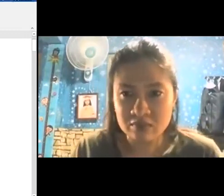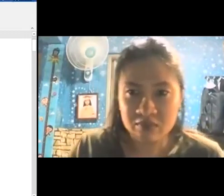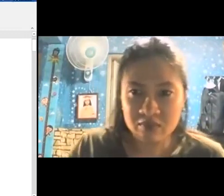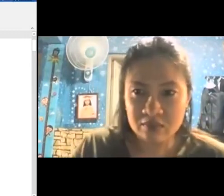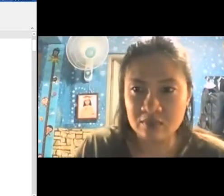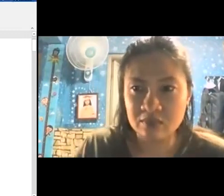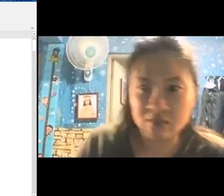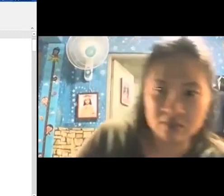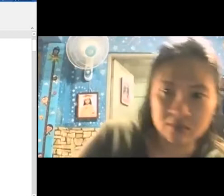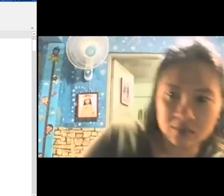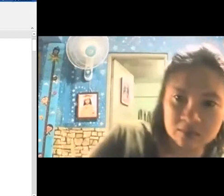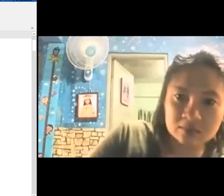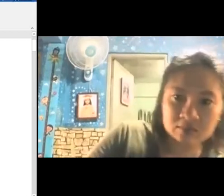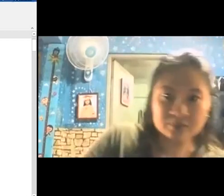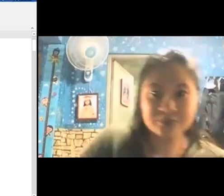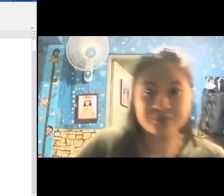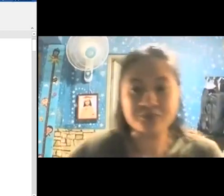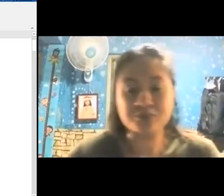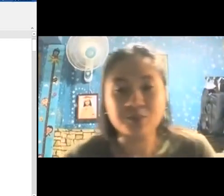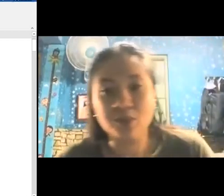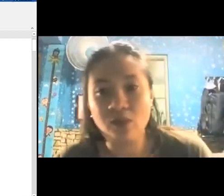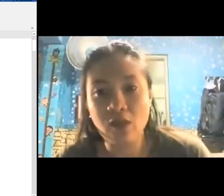Yeah, but both can be used outside.